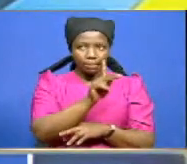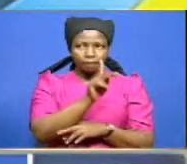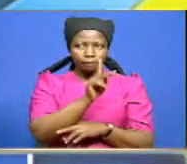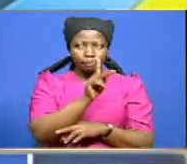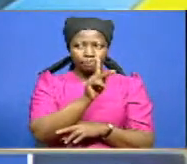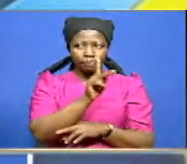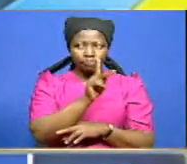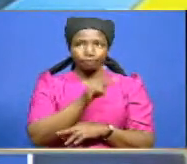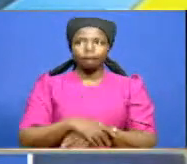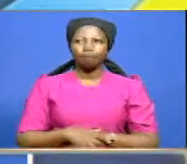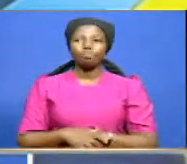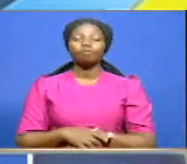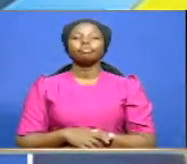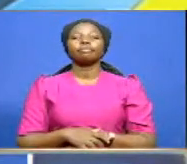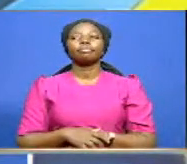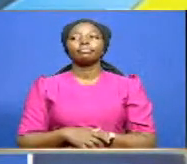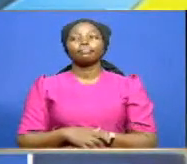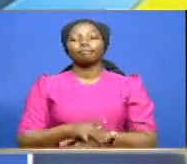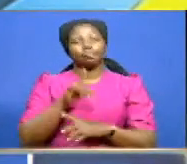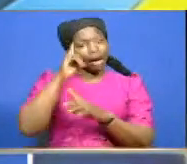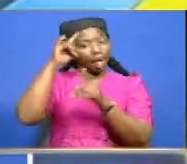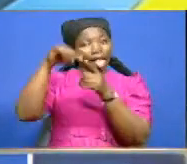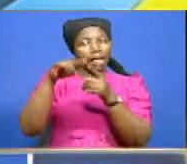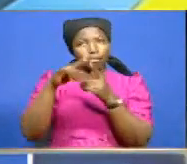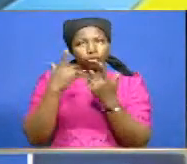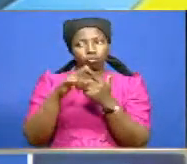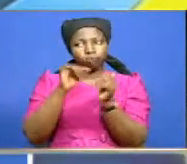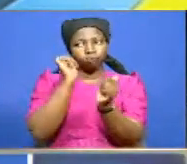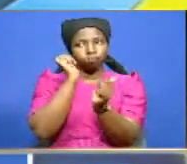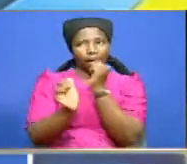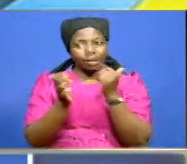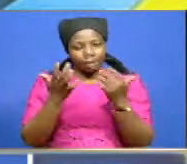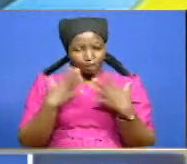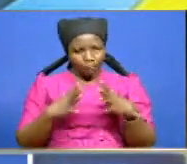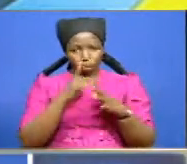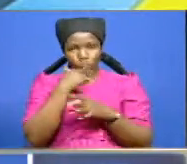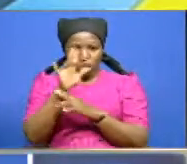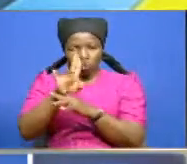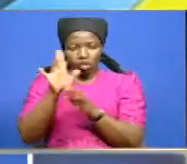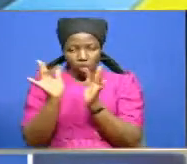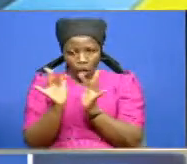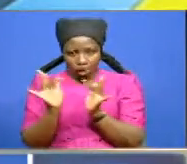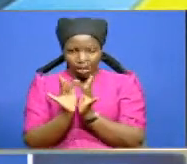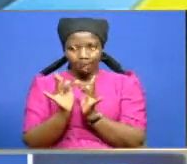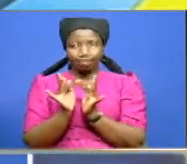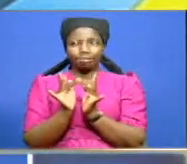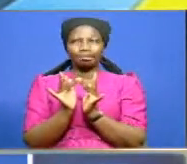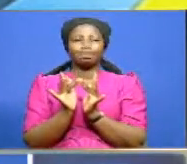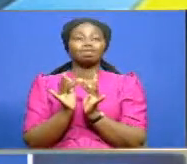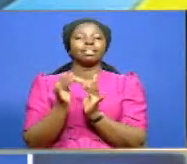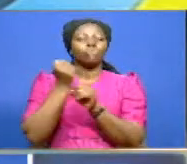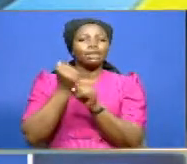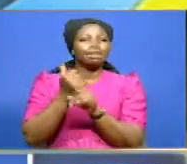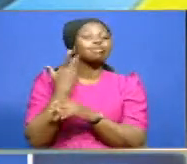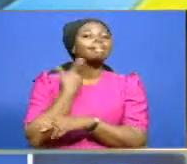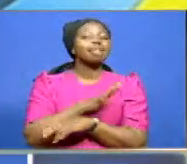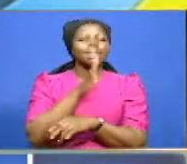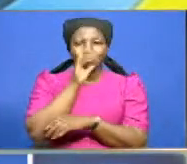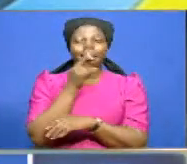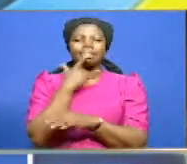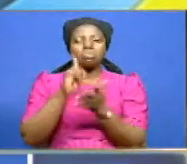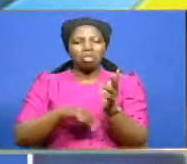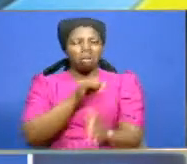Communication Authority of Kenya, that seeks to bring to book online user perpetrating inflammatory talk, they said that the authority will help